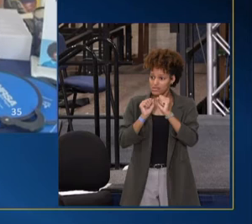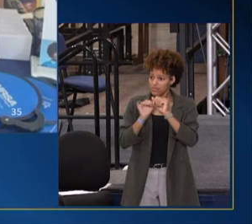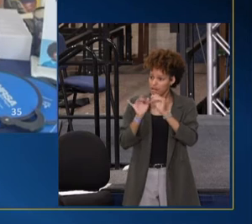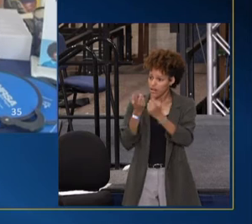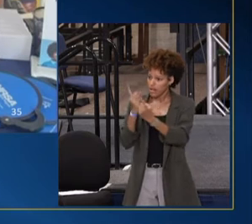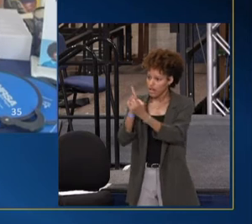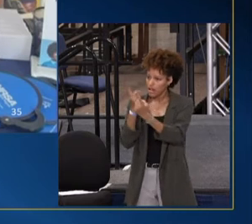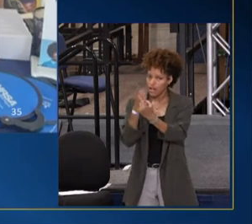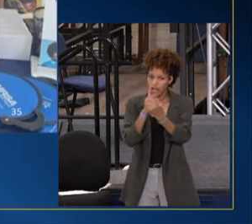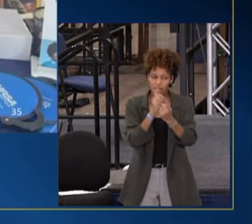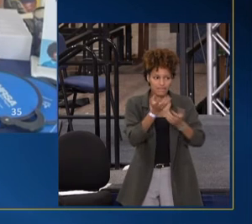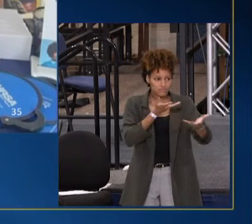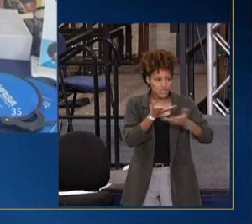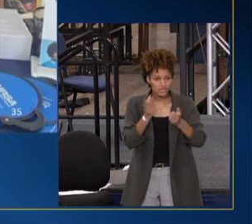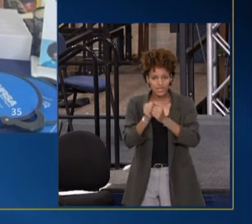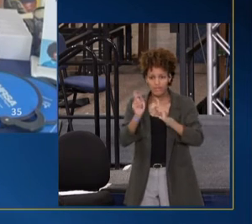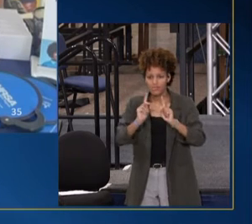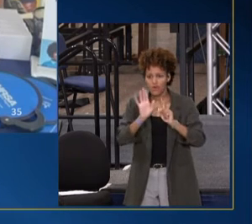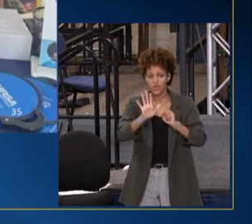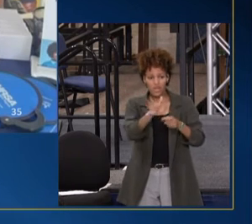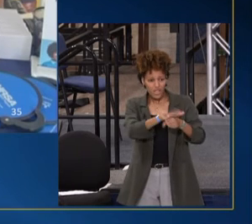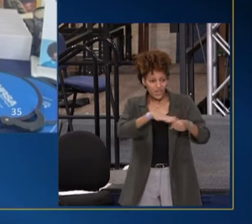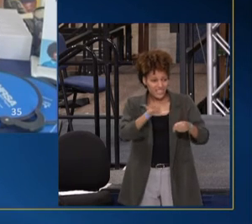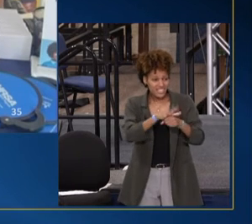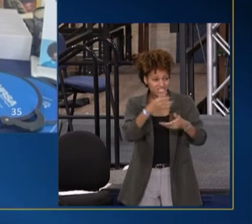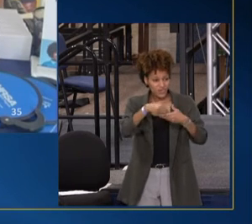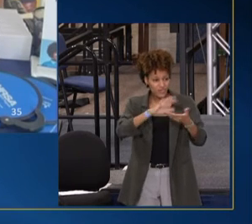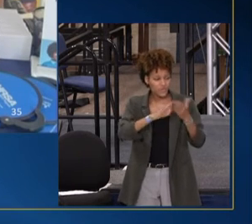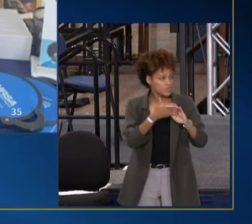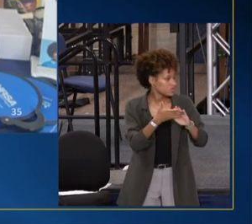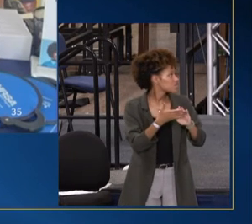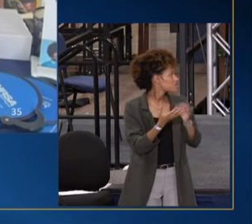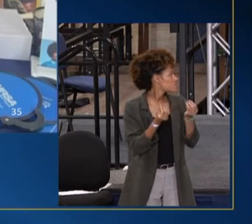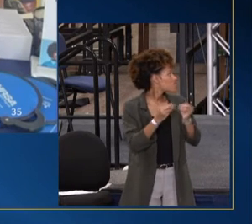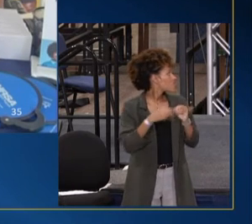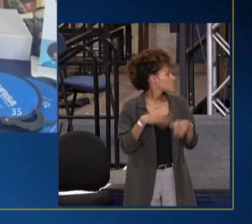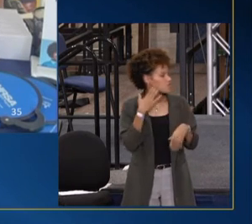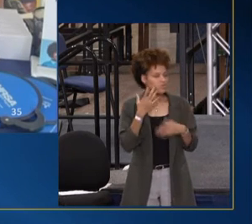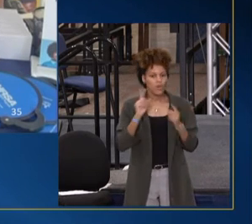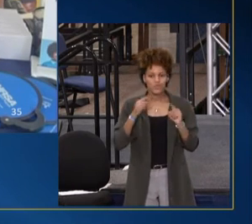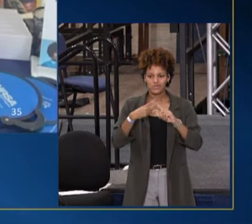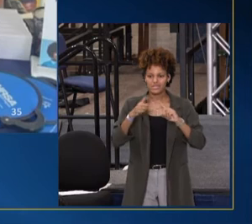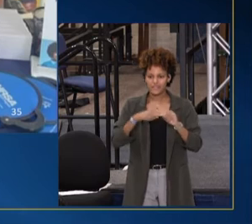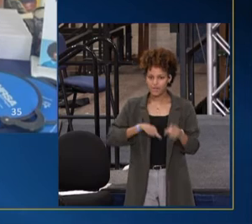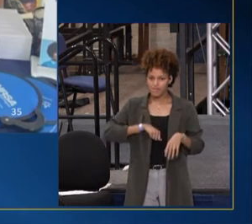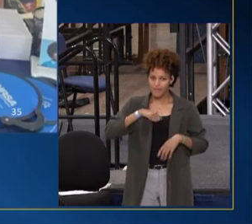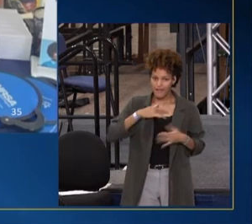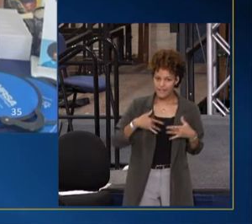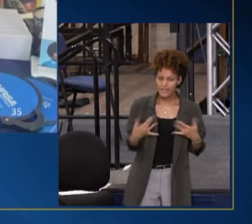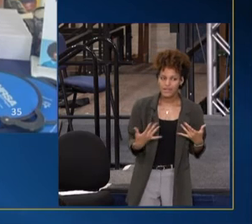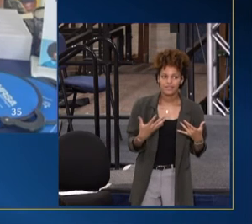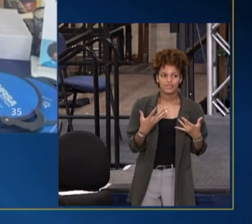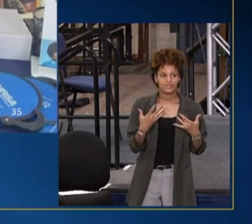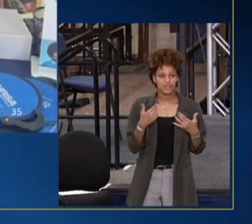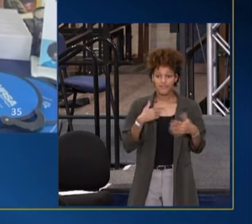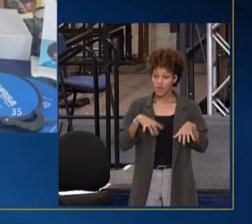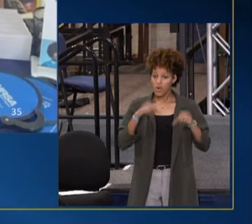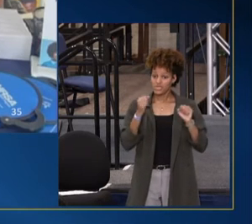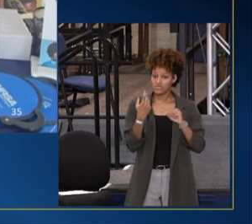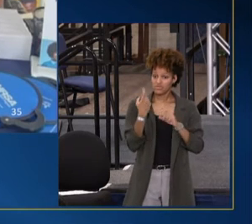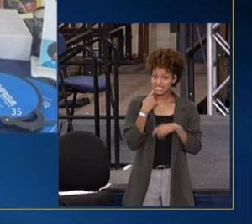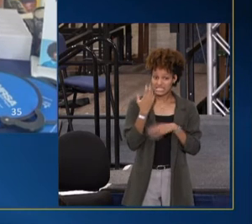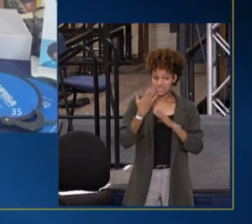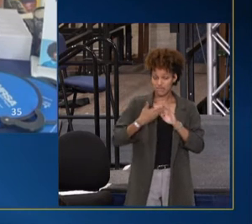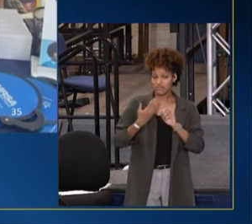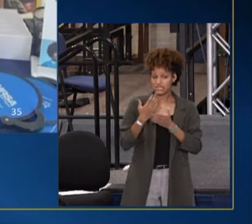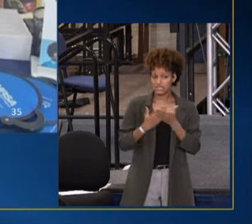they are, to be in the community more and more, including at a host of Pride events over the last month. This is our